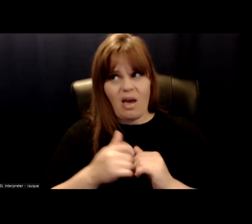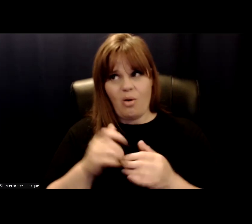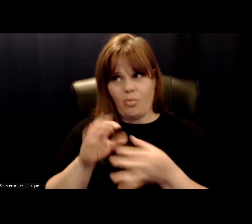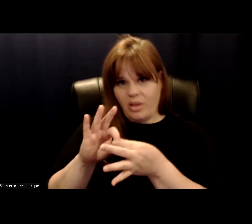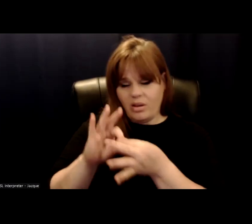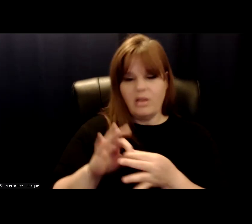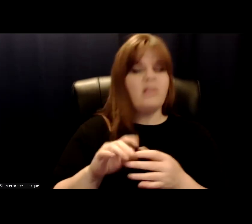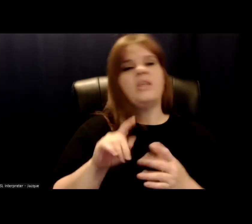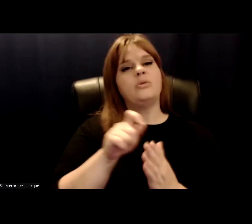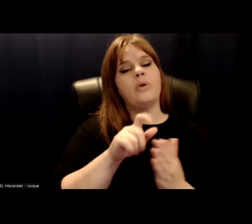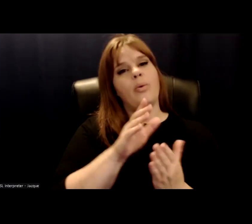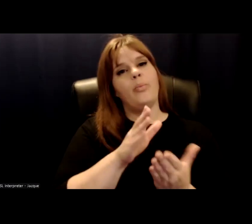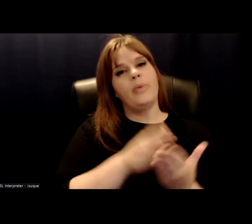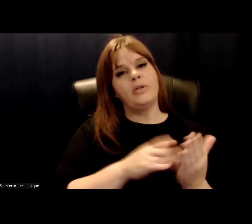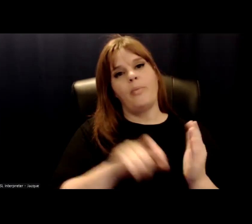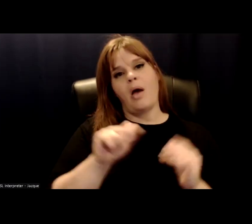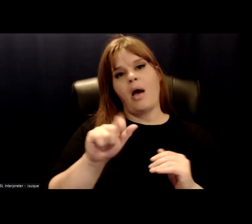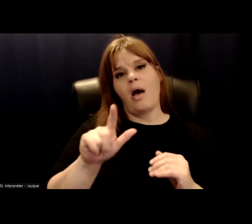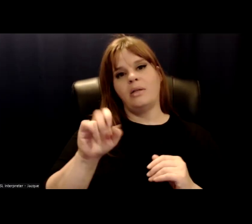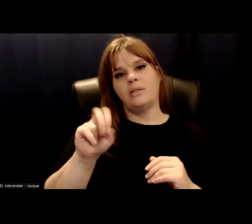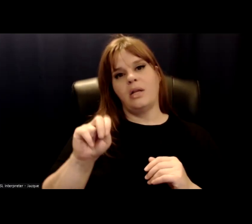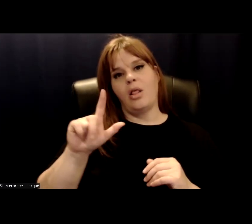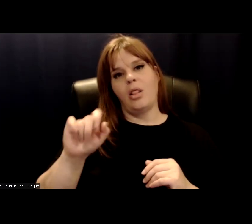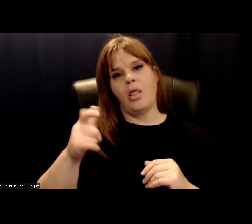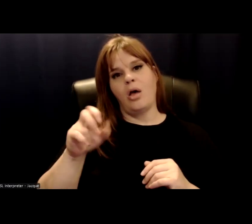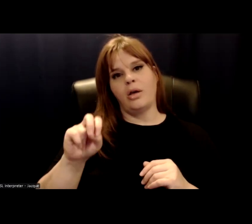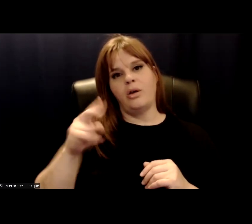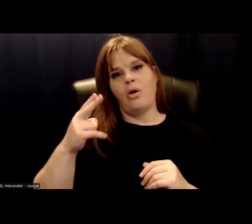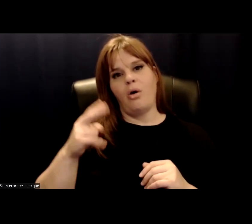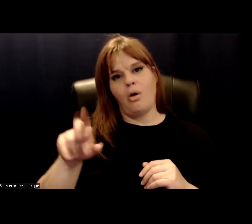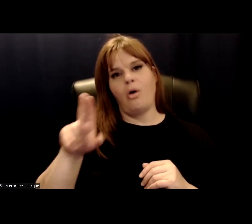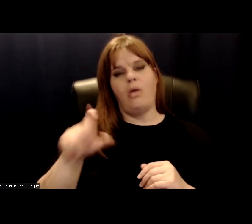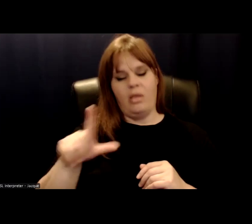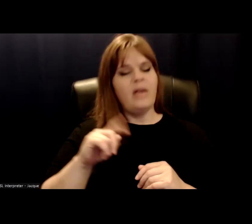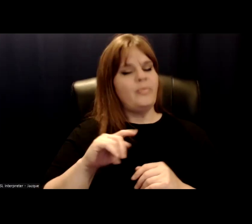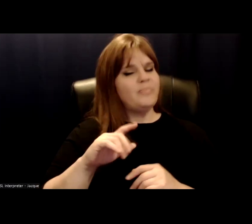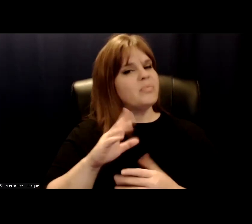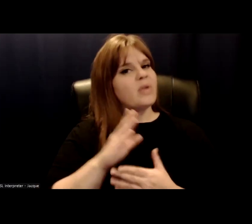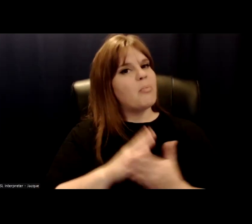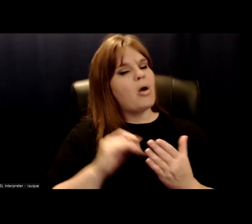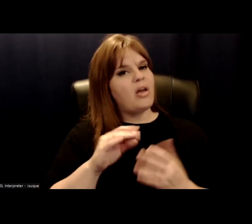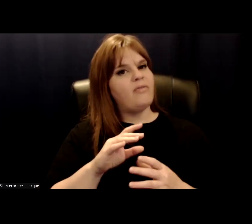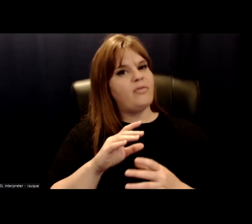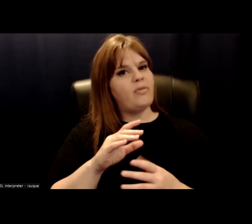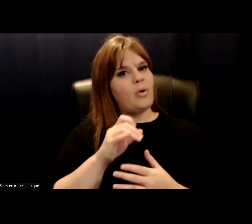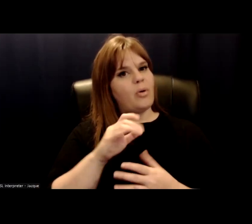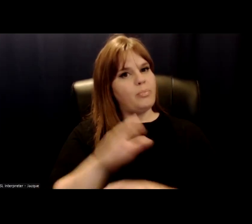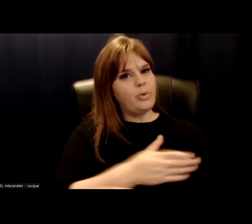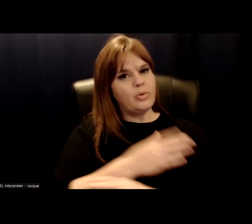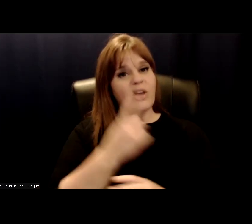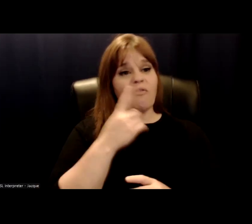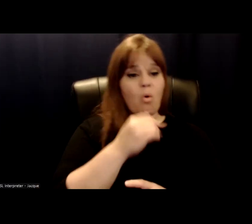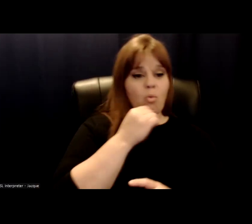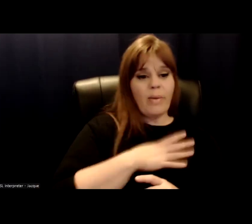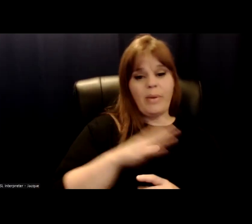Hull as part of a project of music by women for women. And she gave me permission to play it, even though I'm a man,